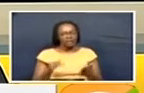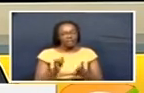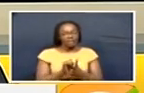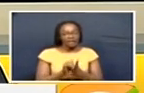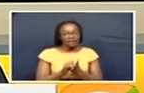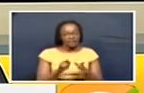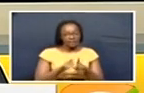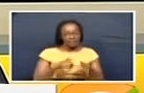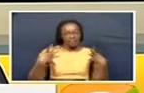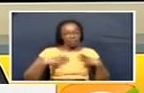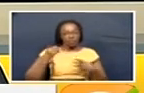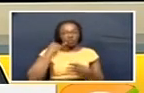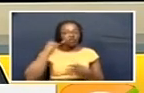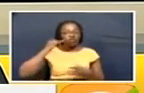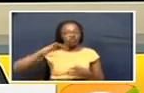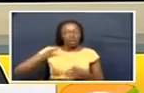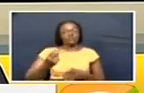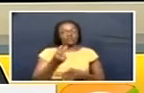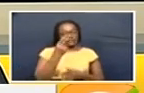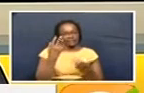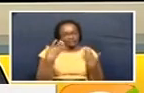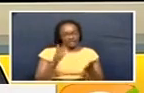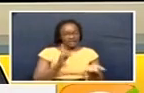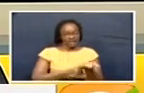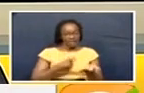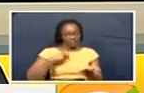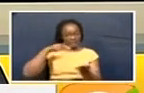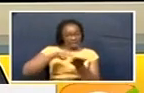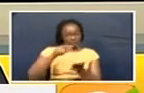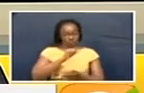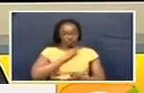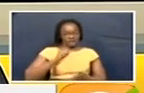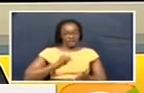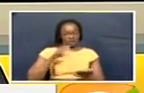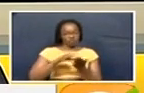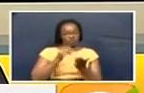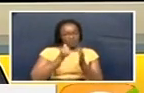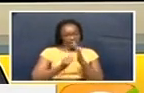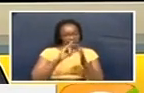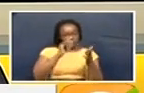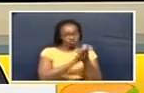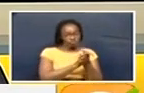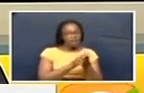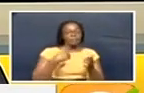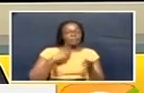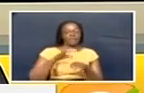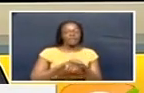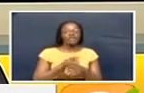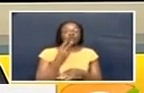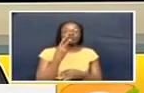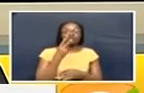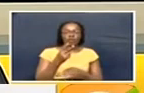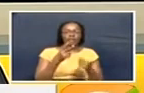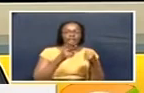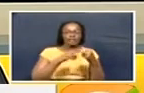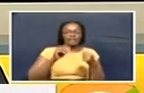people of Nakuru County have seen. When I ran for the Senate seat under Jubilee, I was able to get over